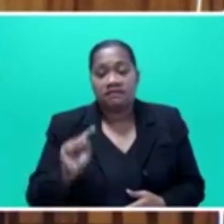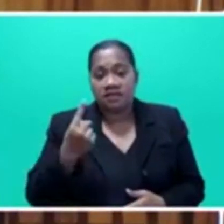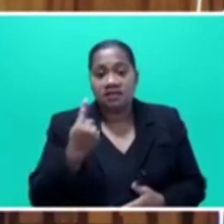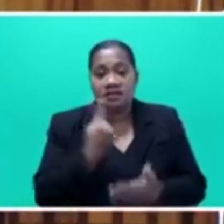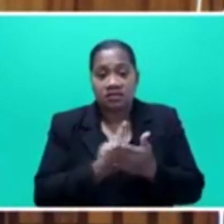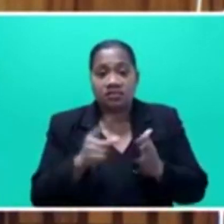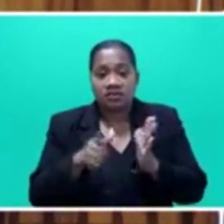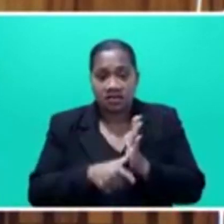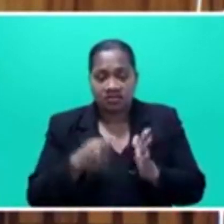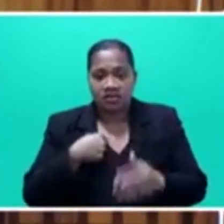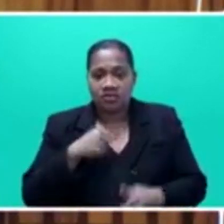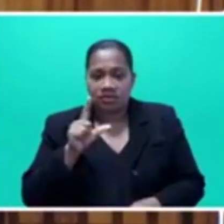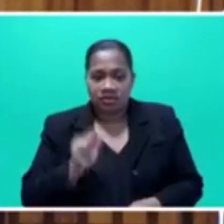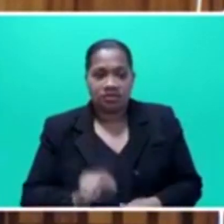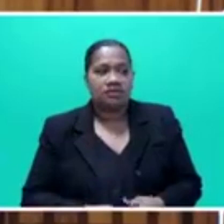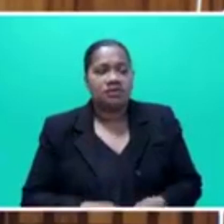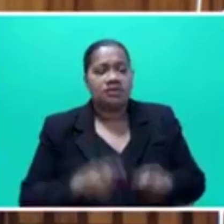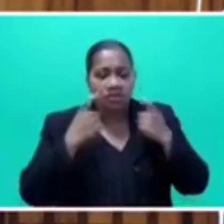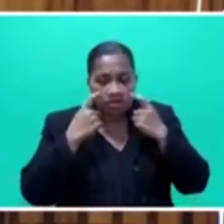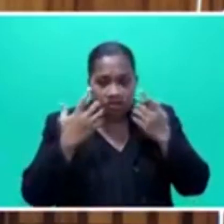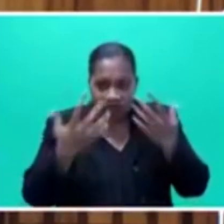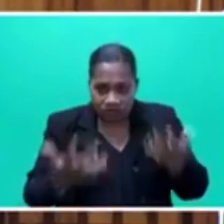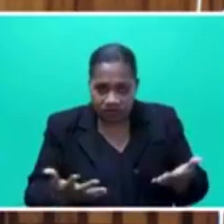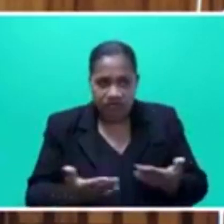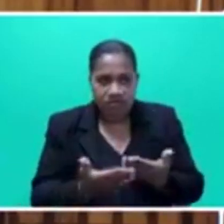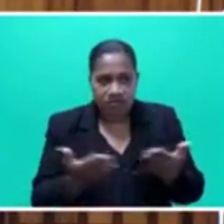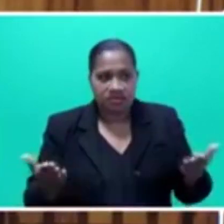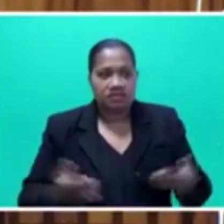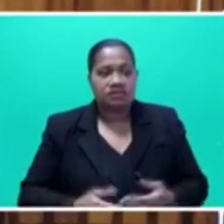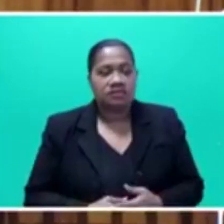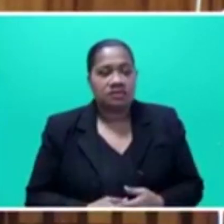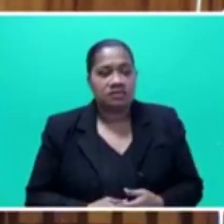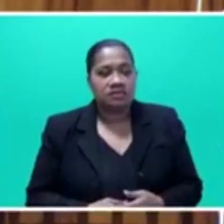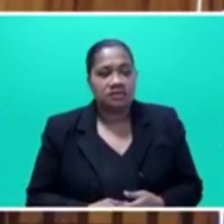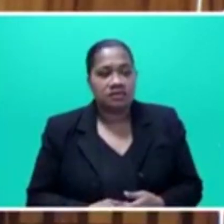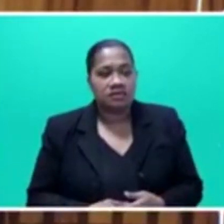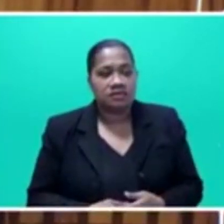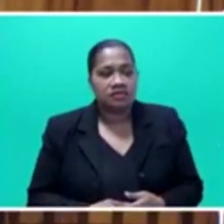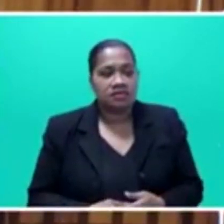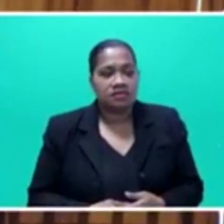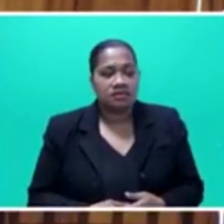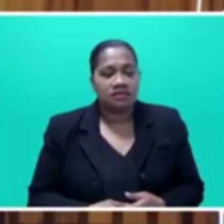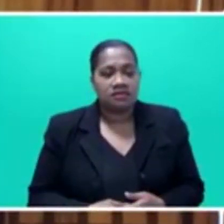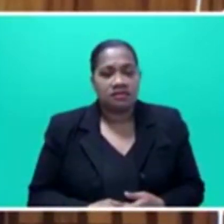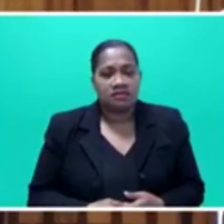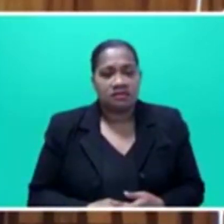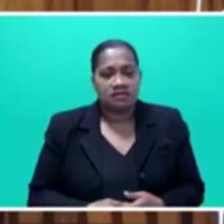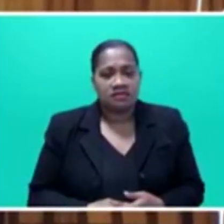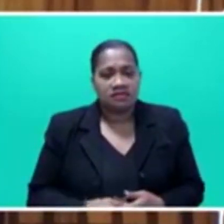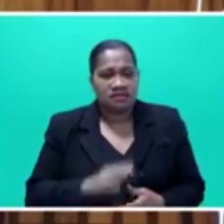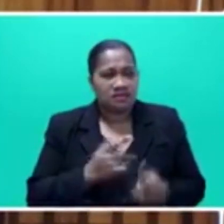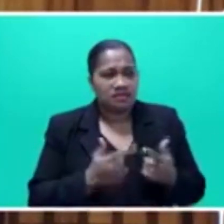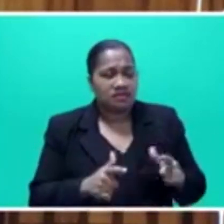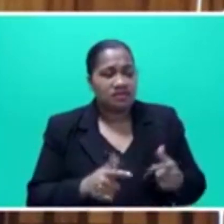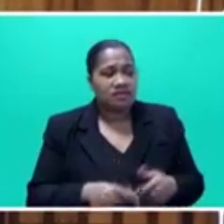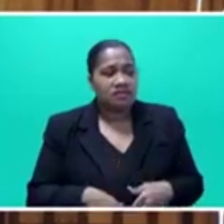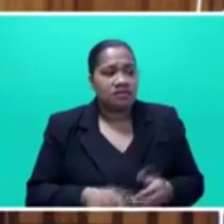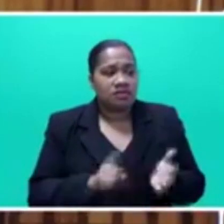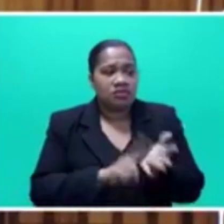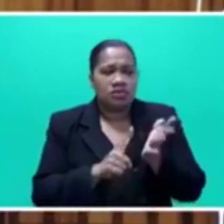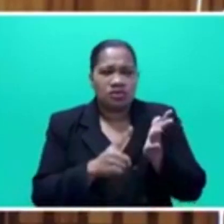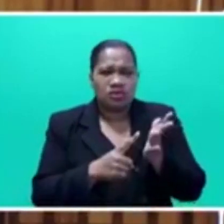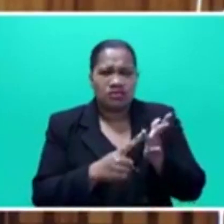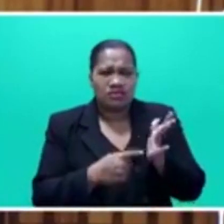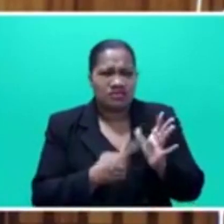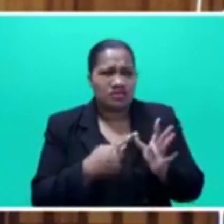going to do it. Just to demonstrate a point. I'm going to translate it now. Bina pendi ke lota, it basically means a lota is